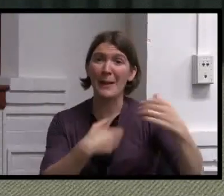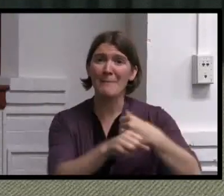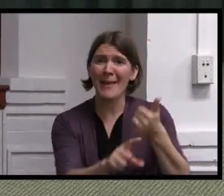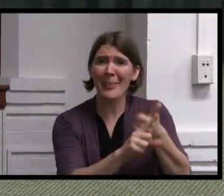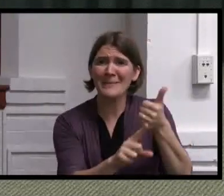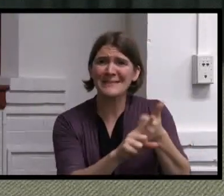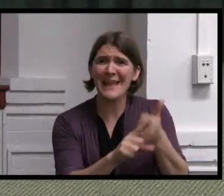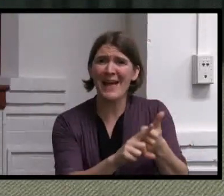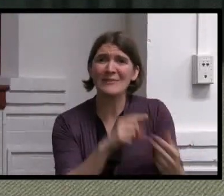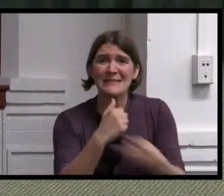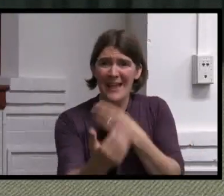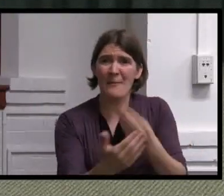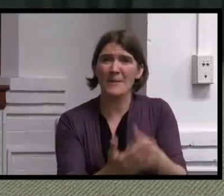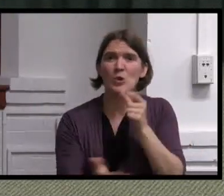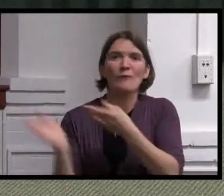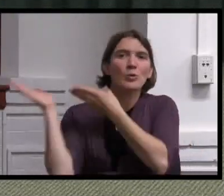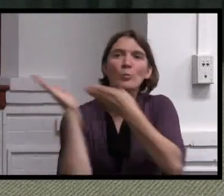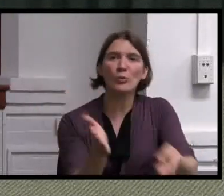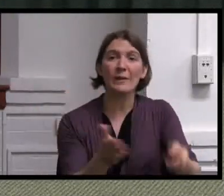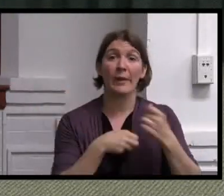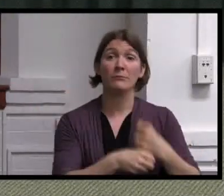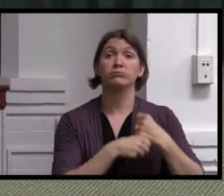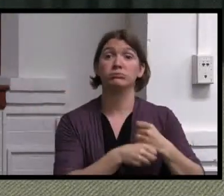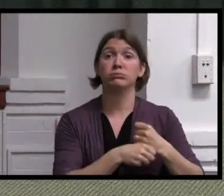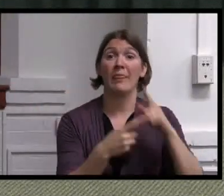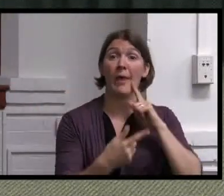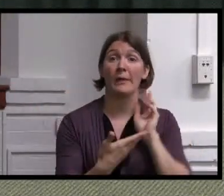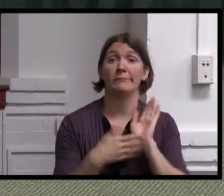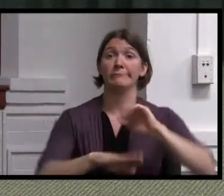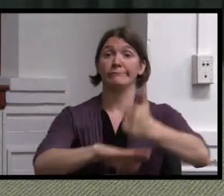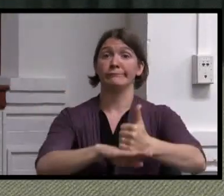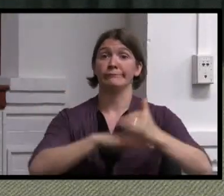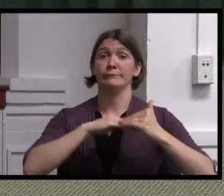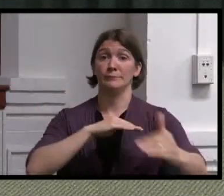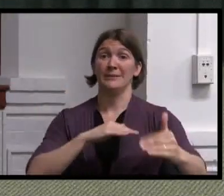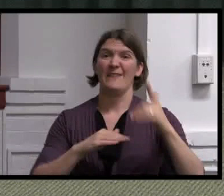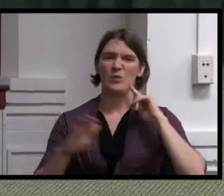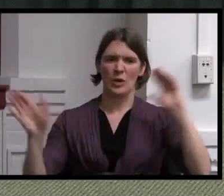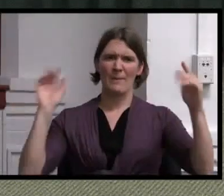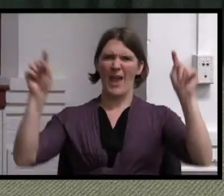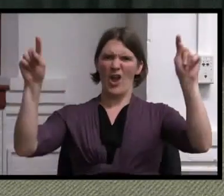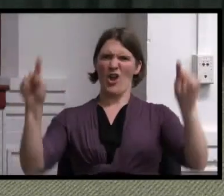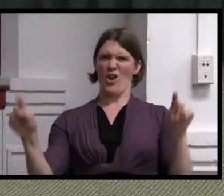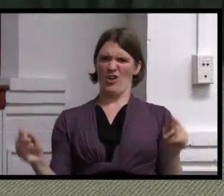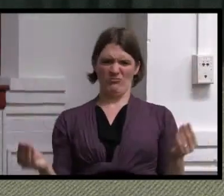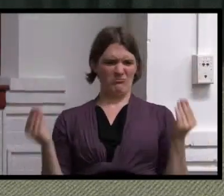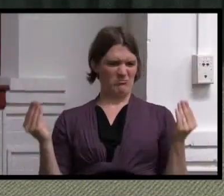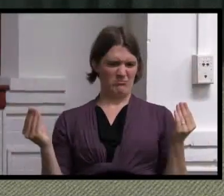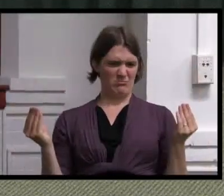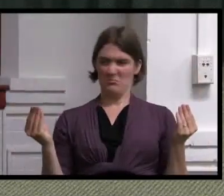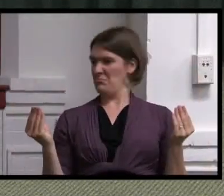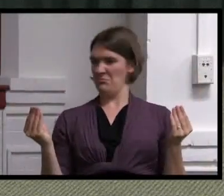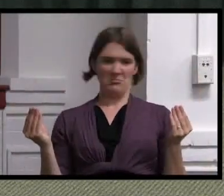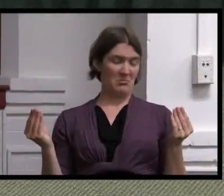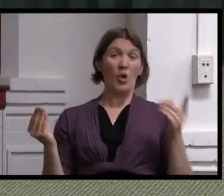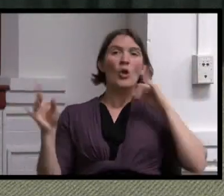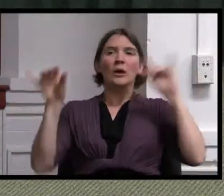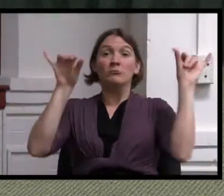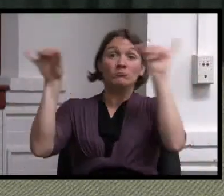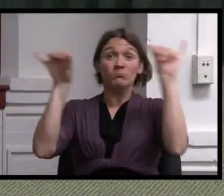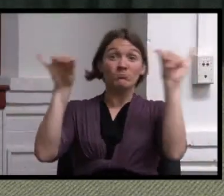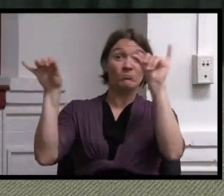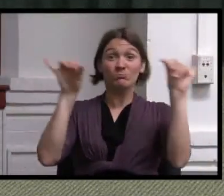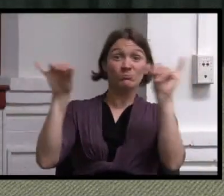asphalt paving so no company. Markup. And right. So if you compare the details of the bids we received, almost the